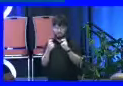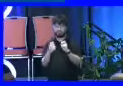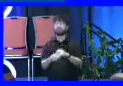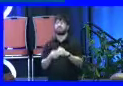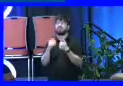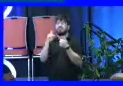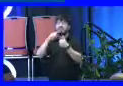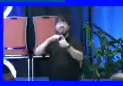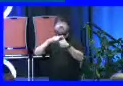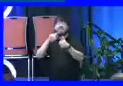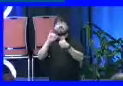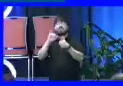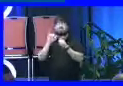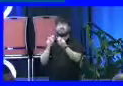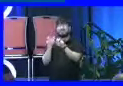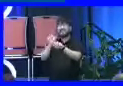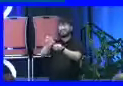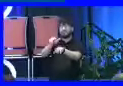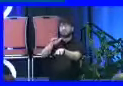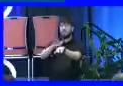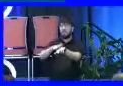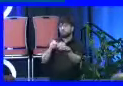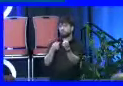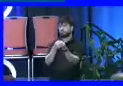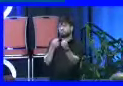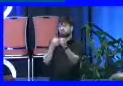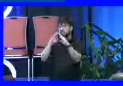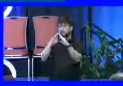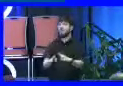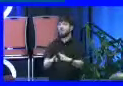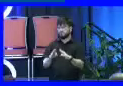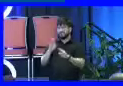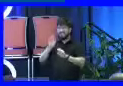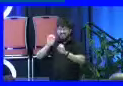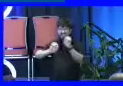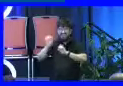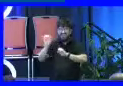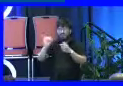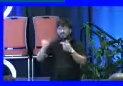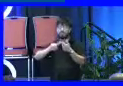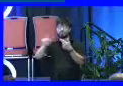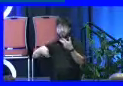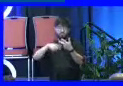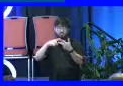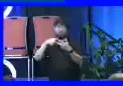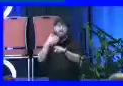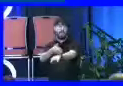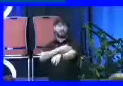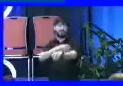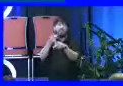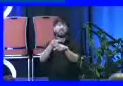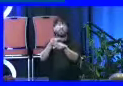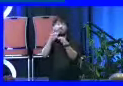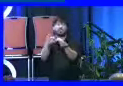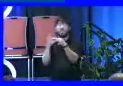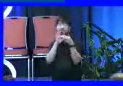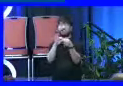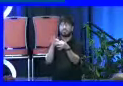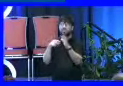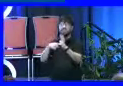for investment in supportive housing and evaluating its impact, and improving coordination of care, for example,